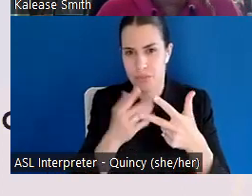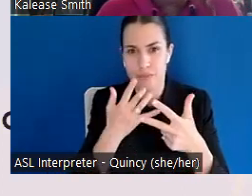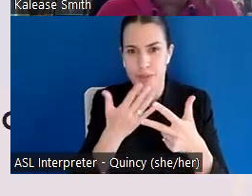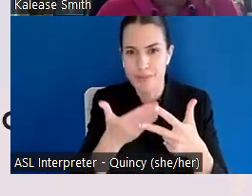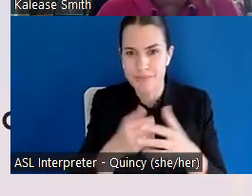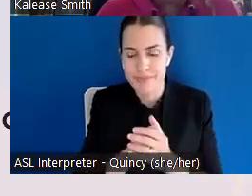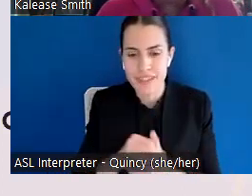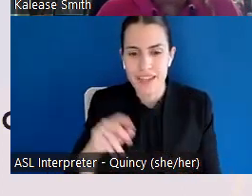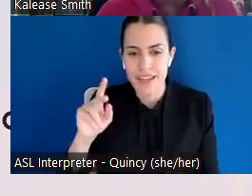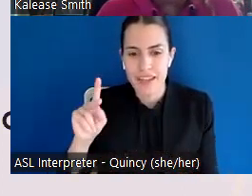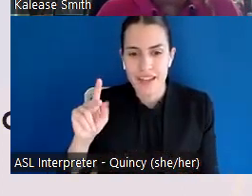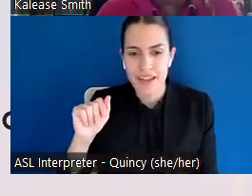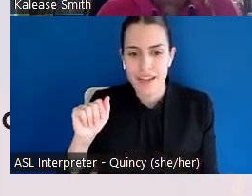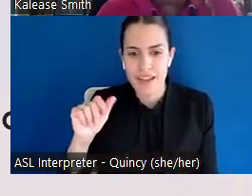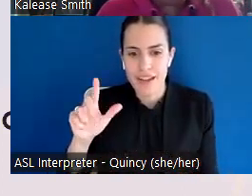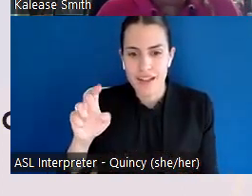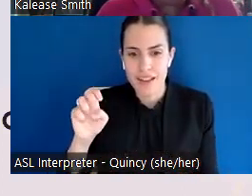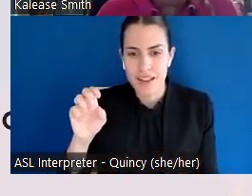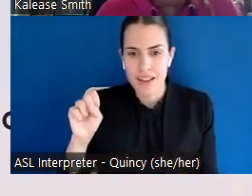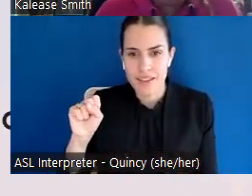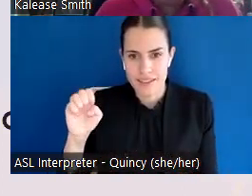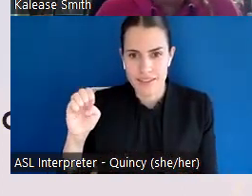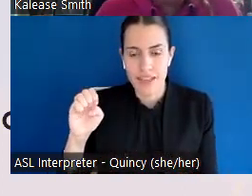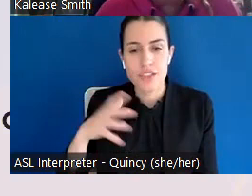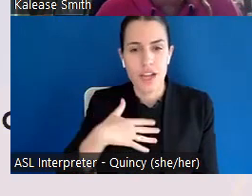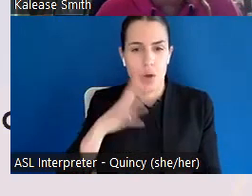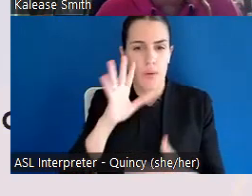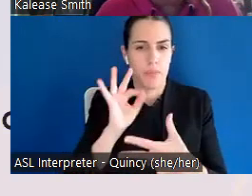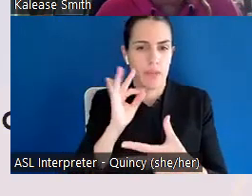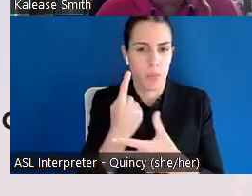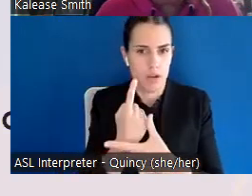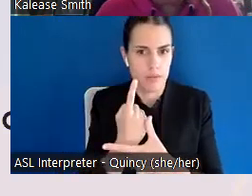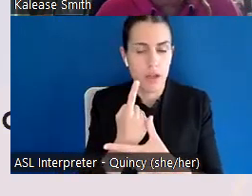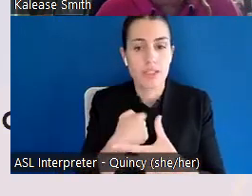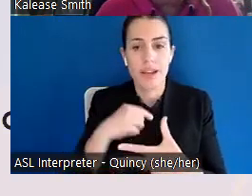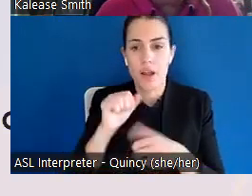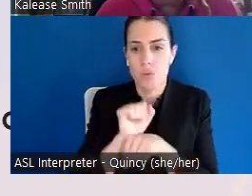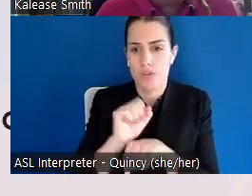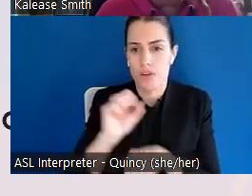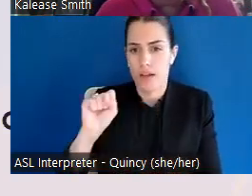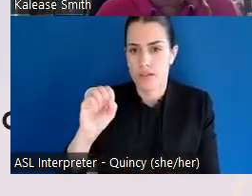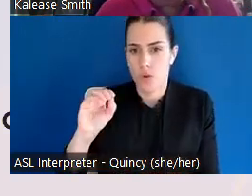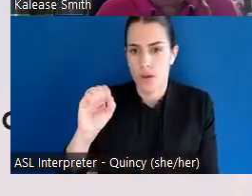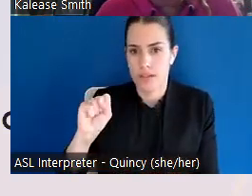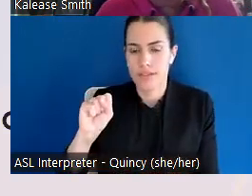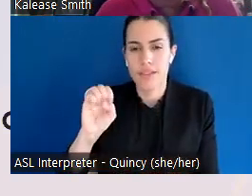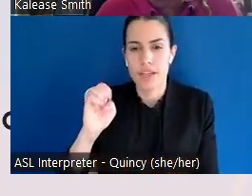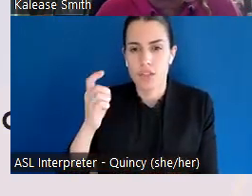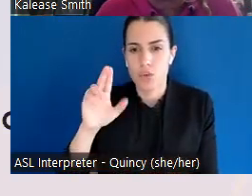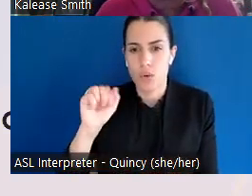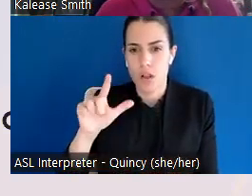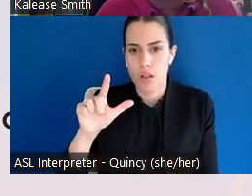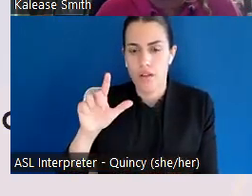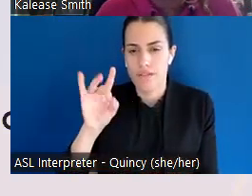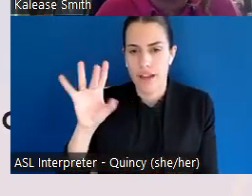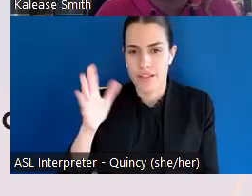Okay, I'll start with one. So I work for SOS, Sexual Violence Services, part of Ramsey County Public